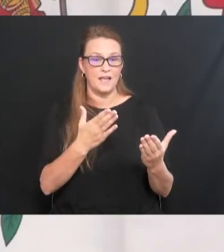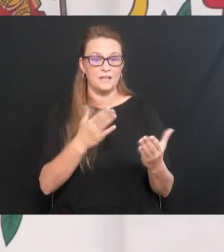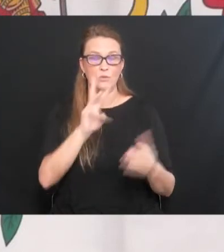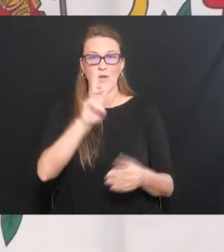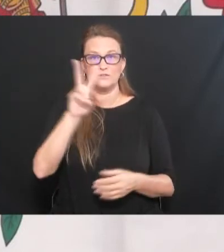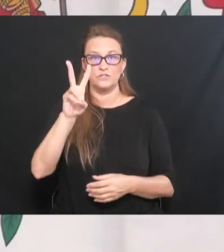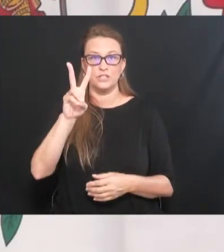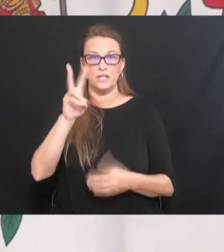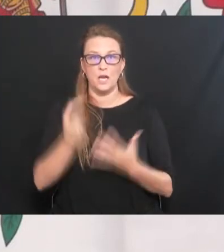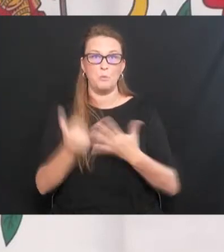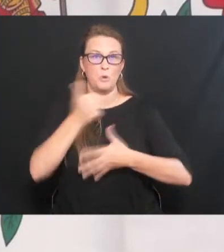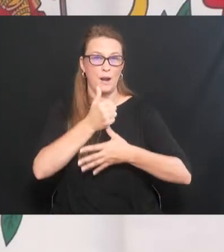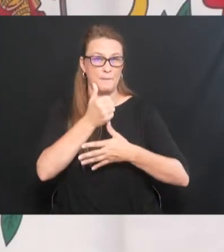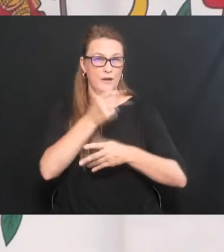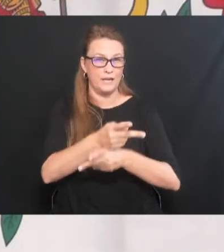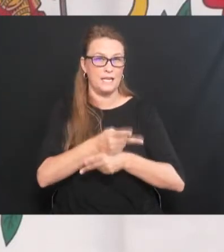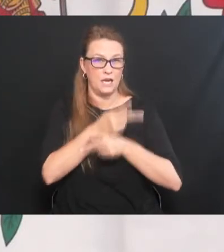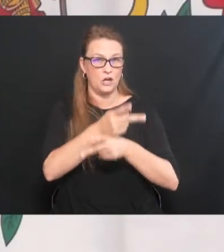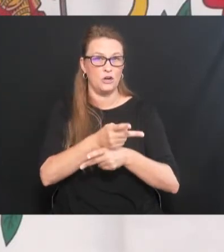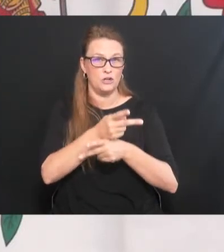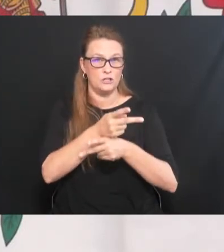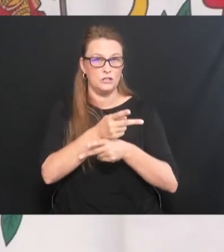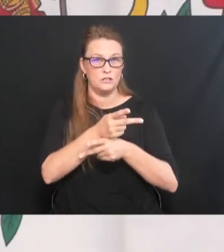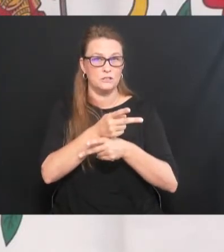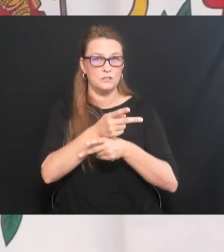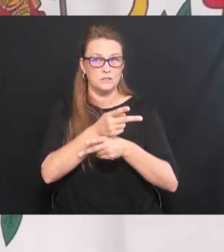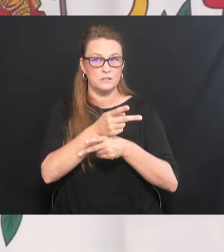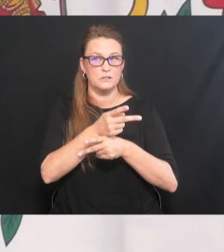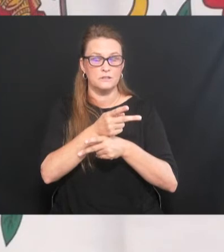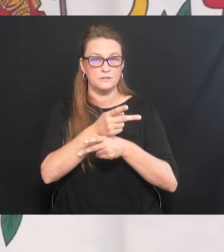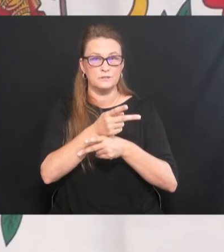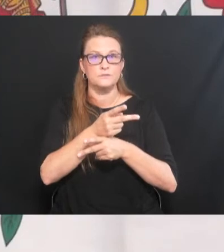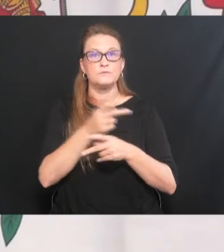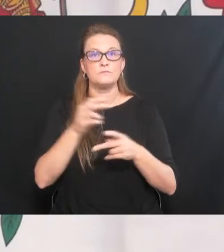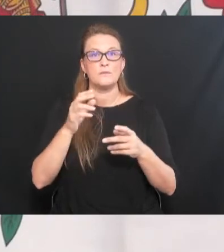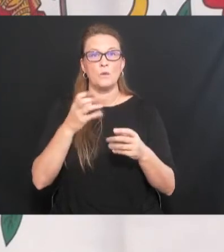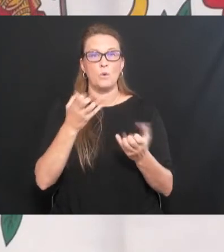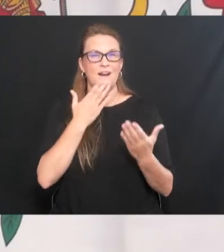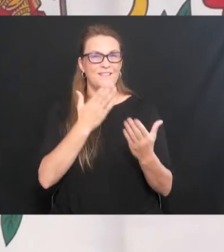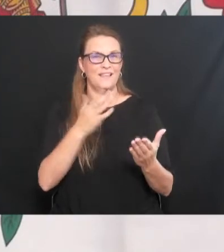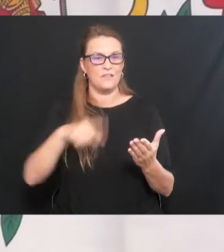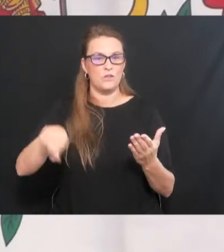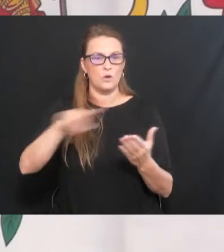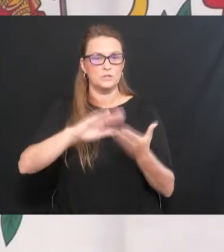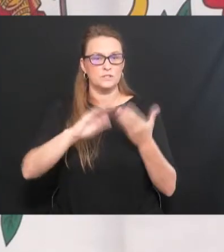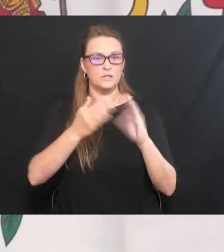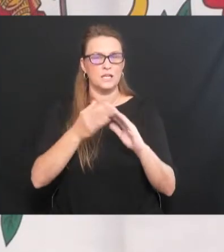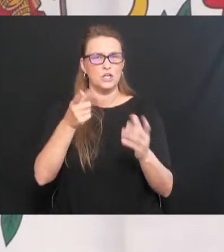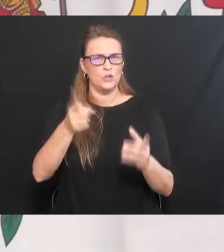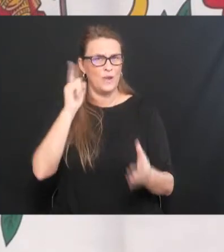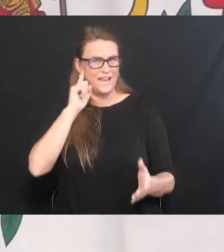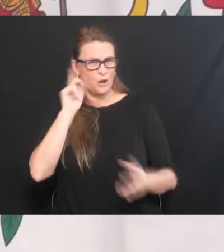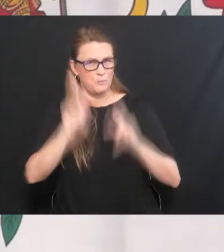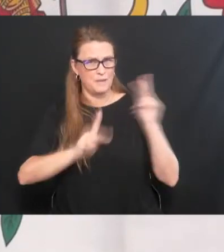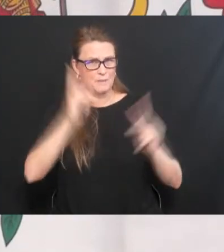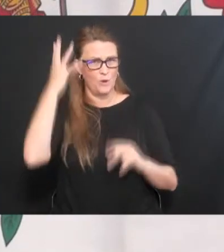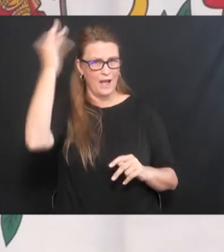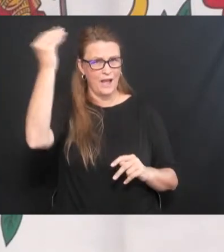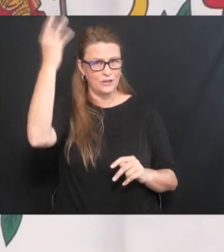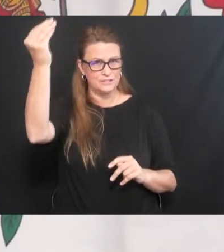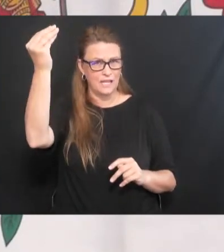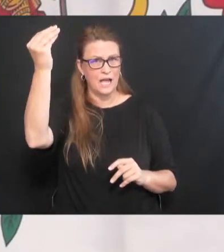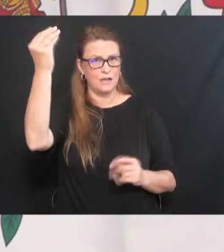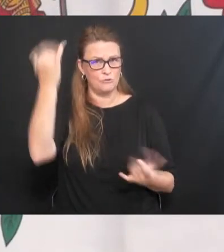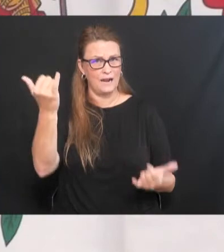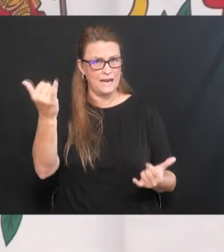Care Association and its 32 communities. And you can probably hear these people, you know, that are